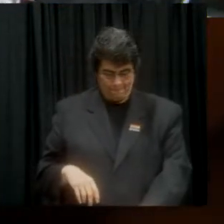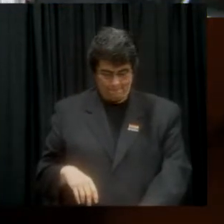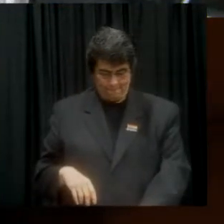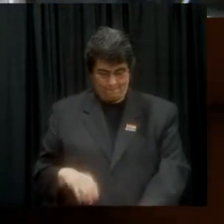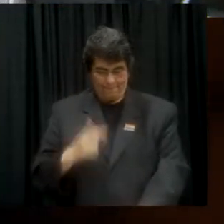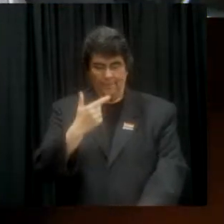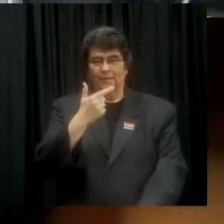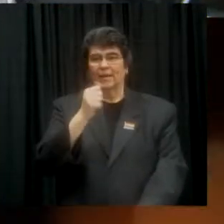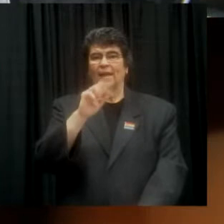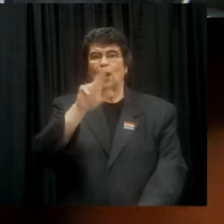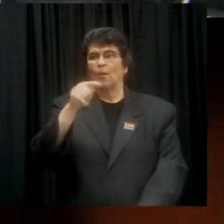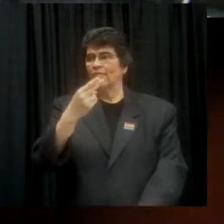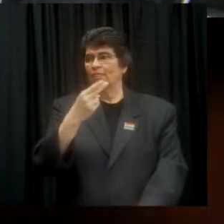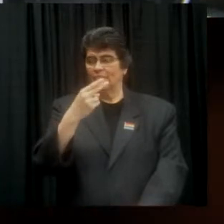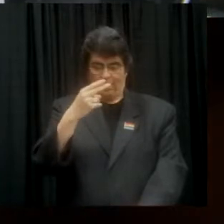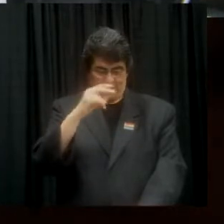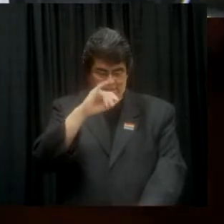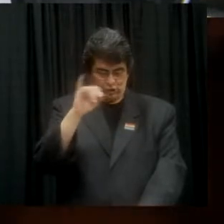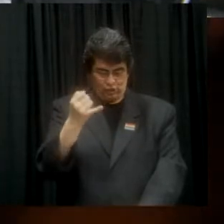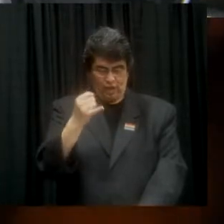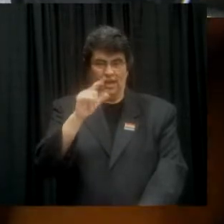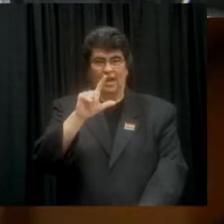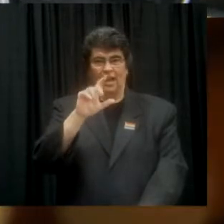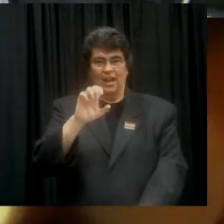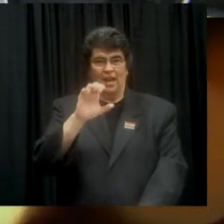Gareth J. LaCrone.